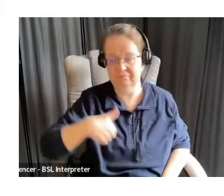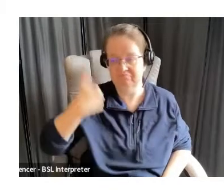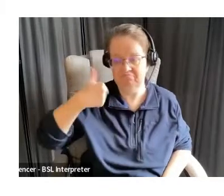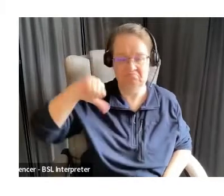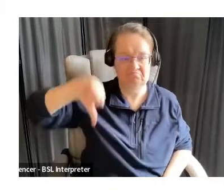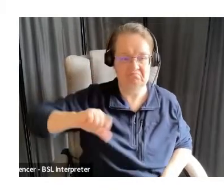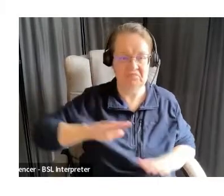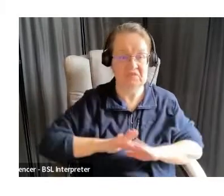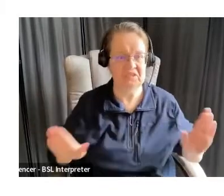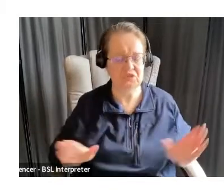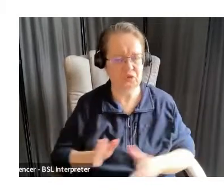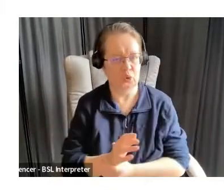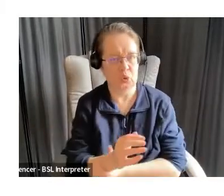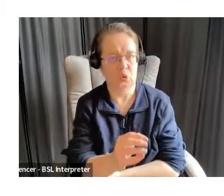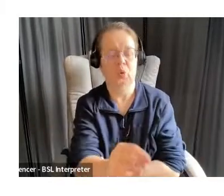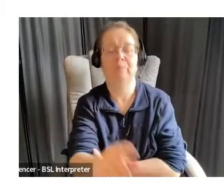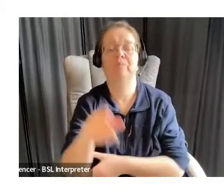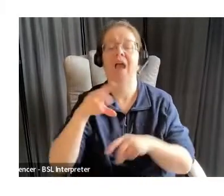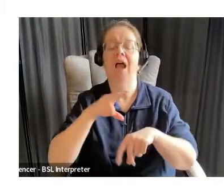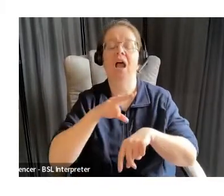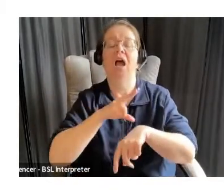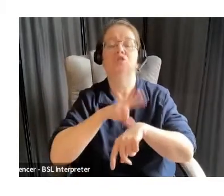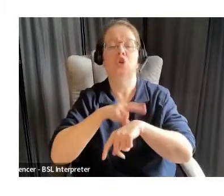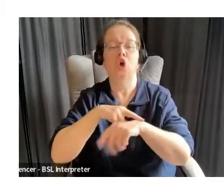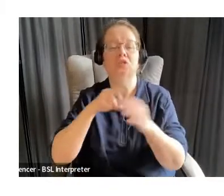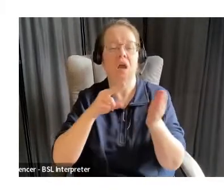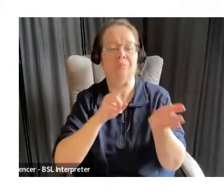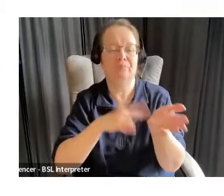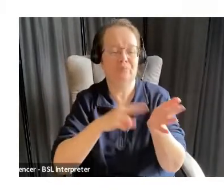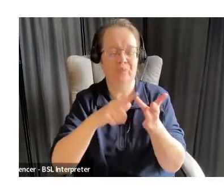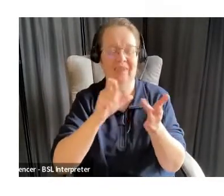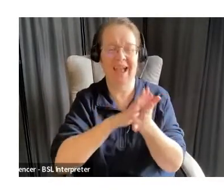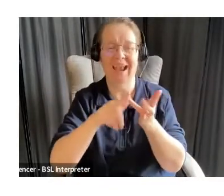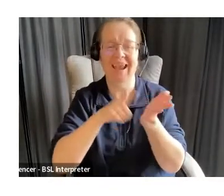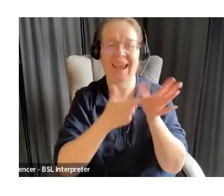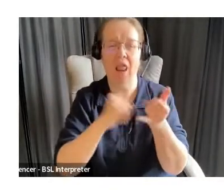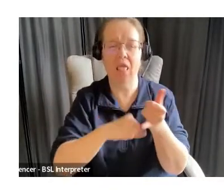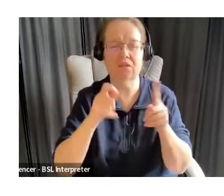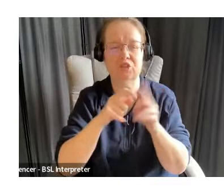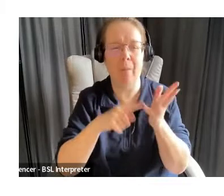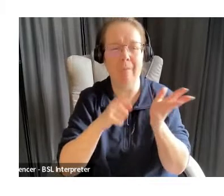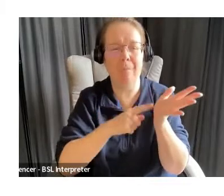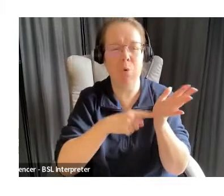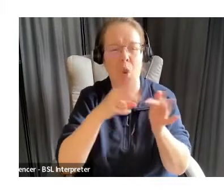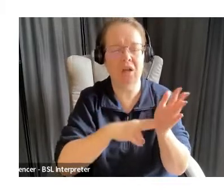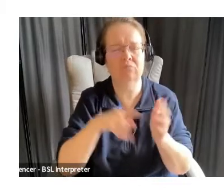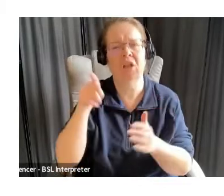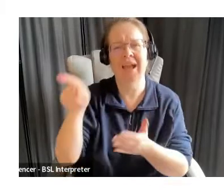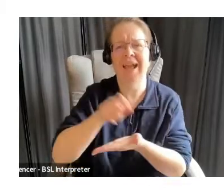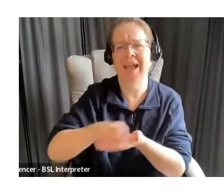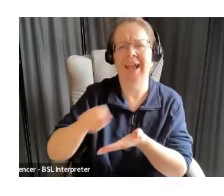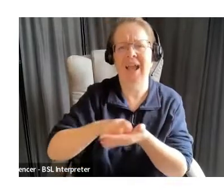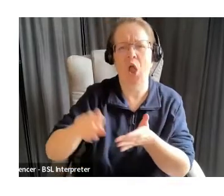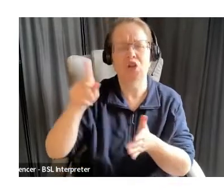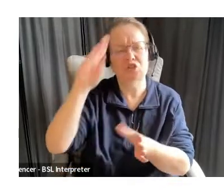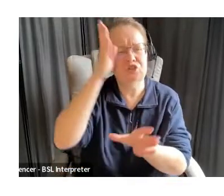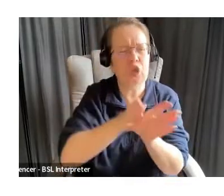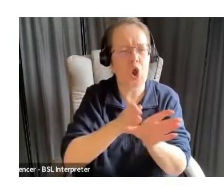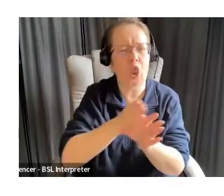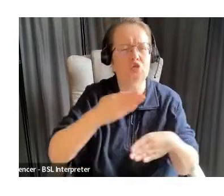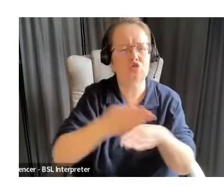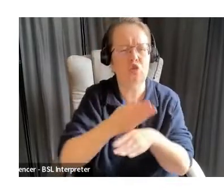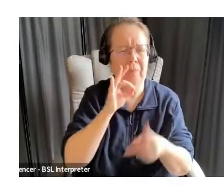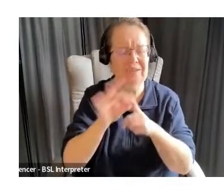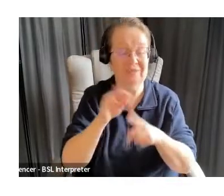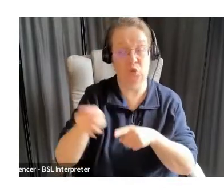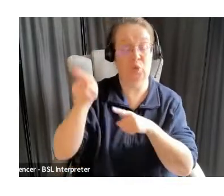There's a chap called Dr. Nicholas Rulin. He is author of The Psychology of Job Interviews. And here's what